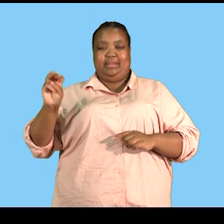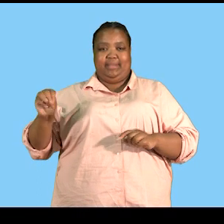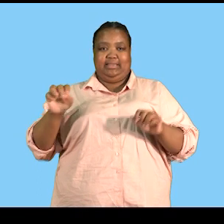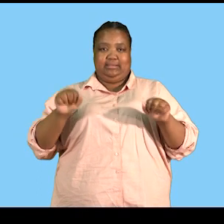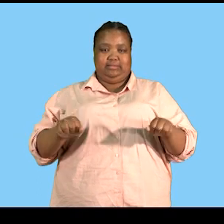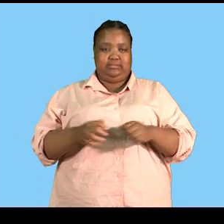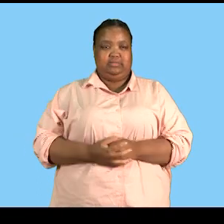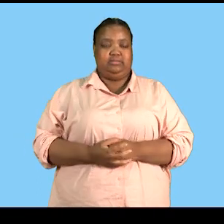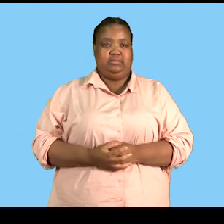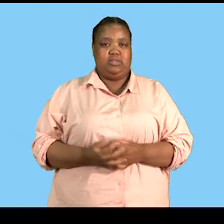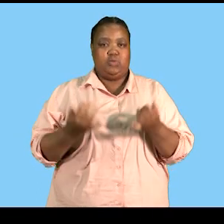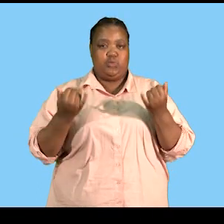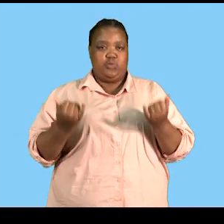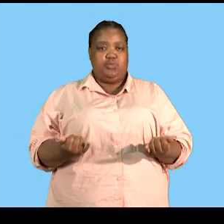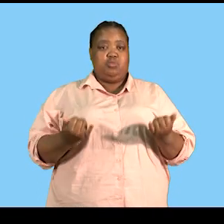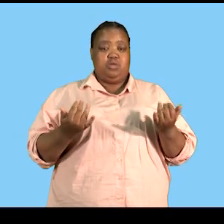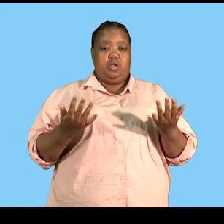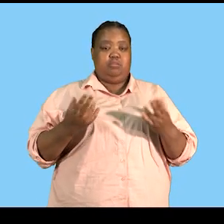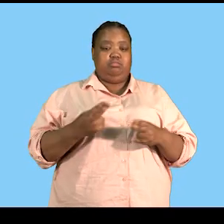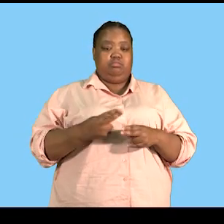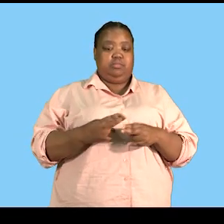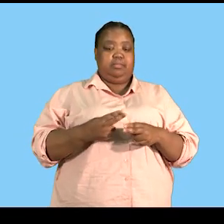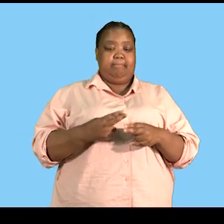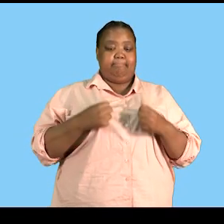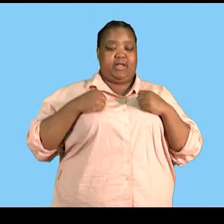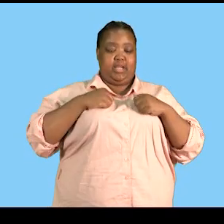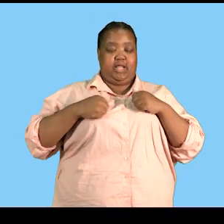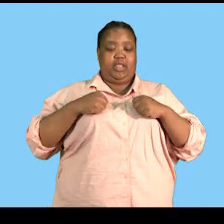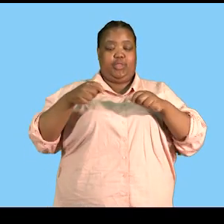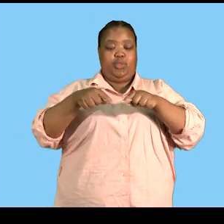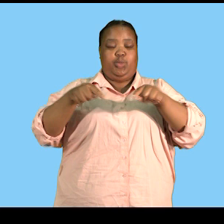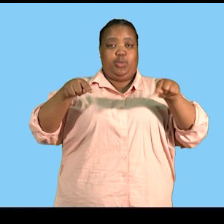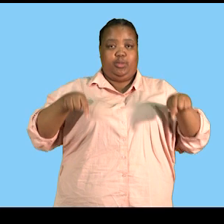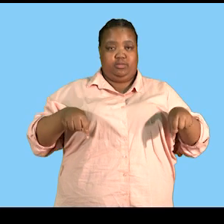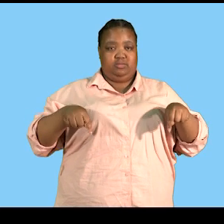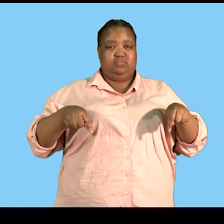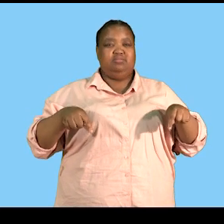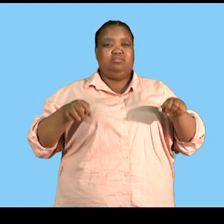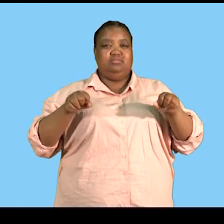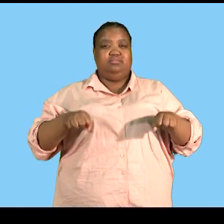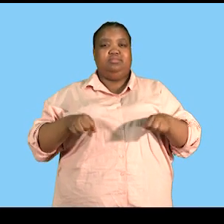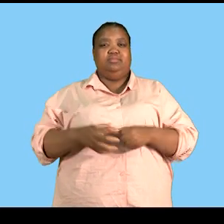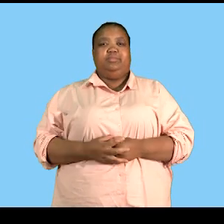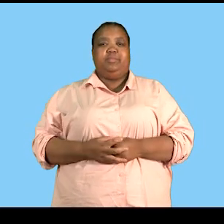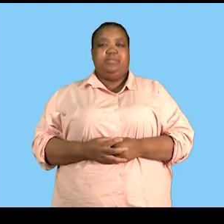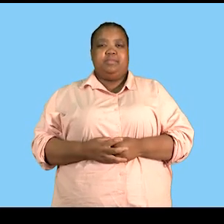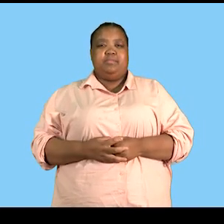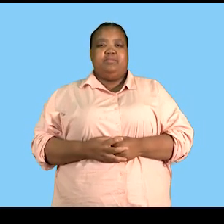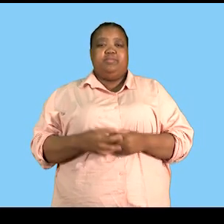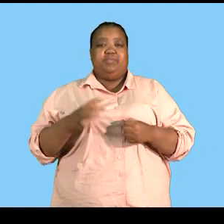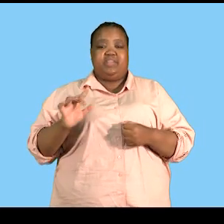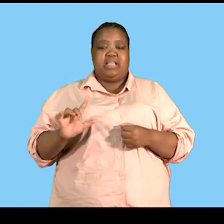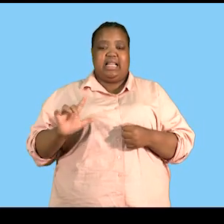860 millimeters. So now we look at this bathroom, and